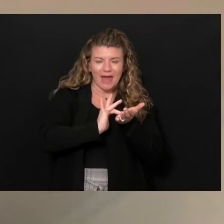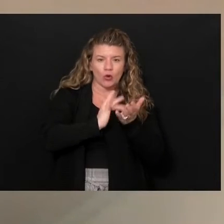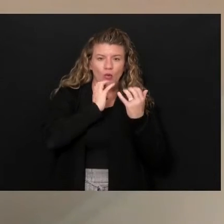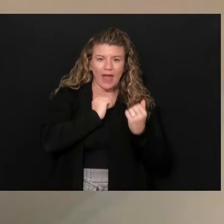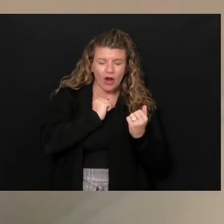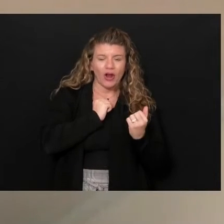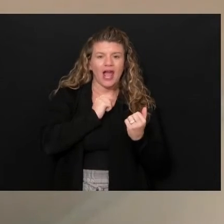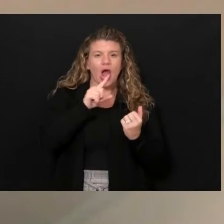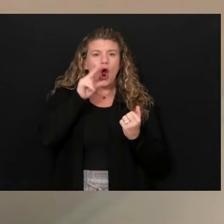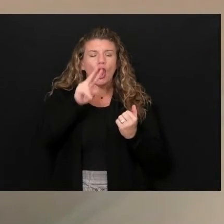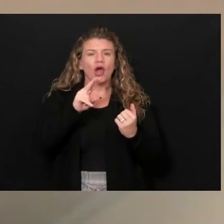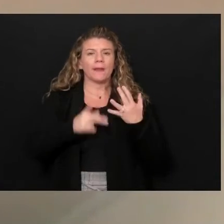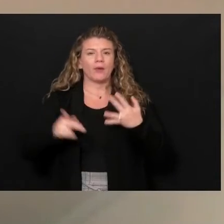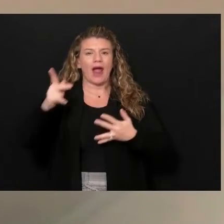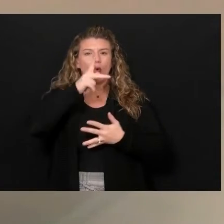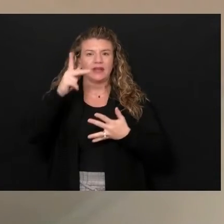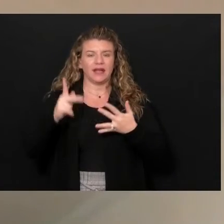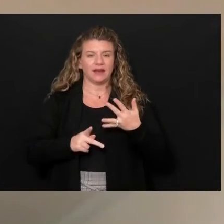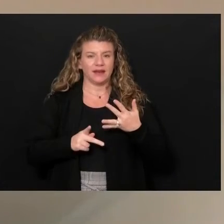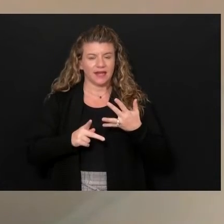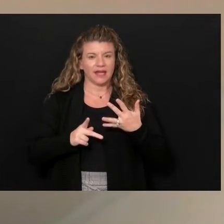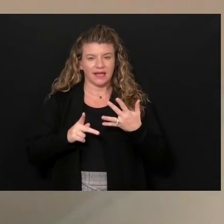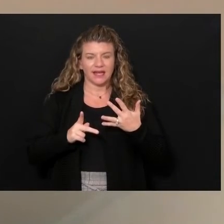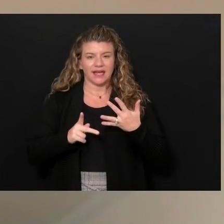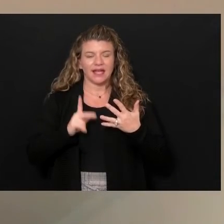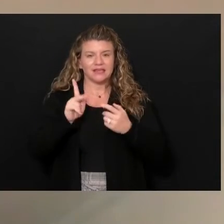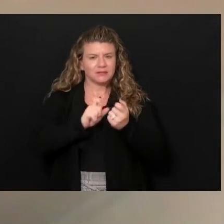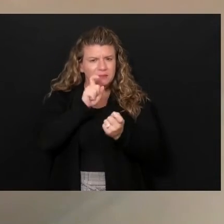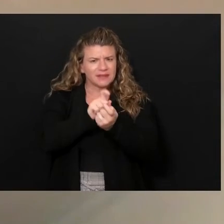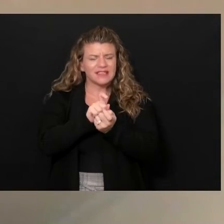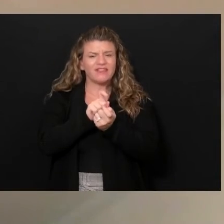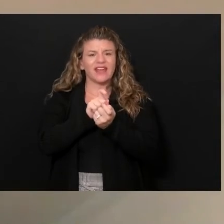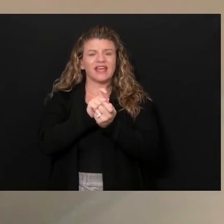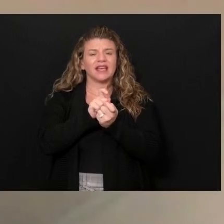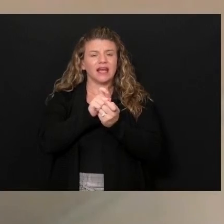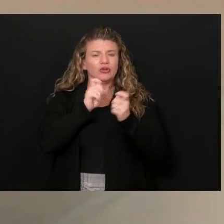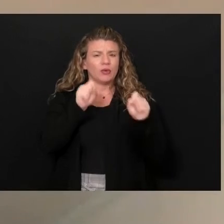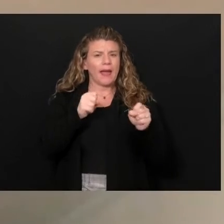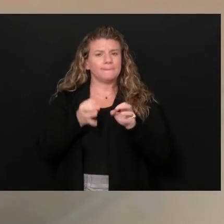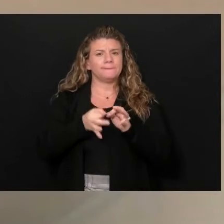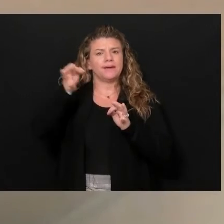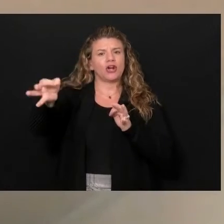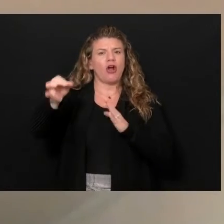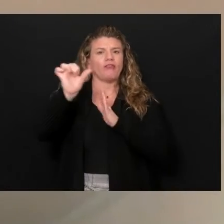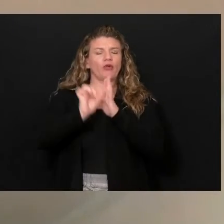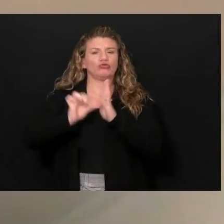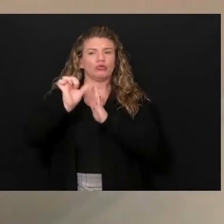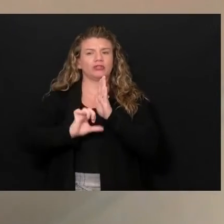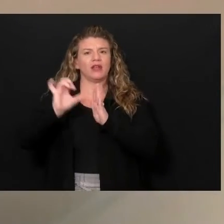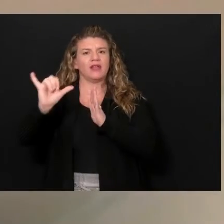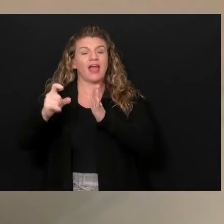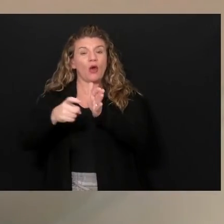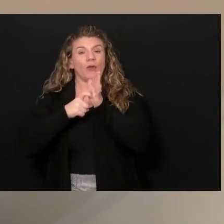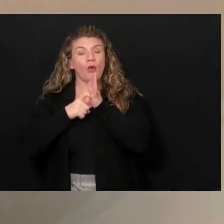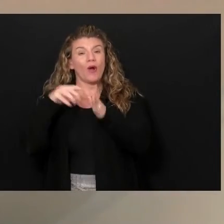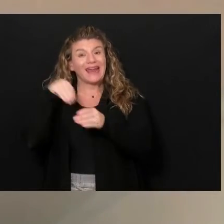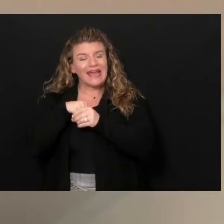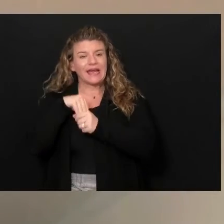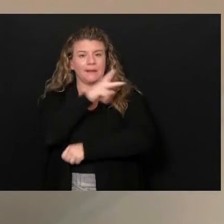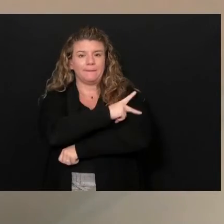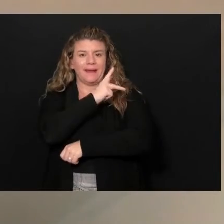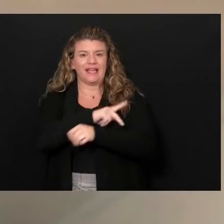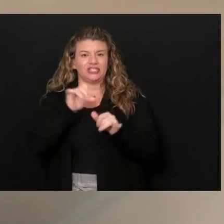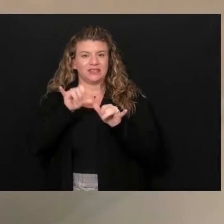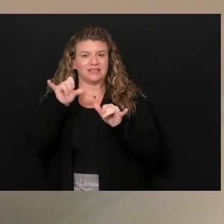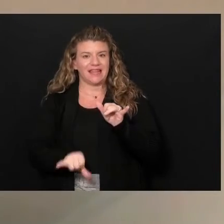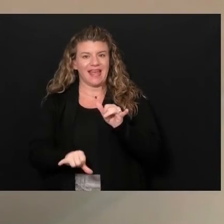at prioritizing, particularly putting off those surgeries that require an inpatient stay that would take